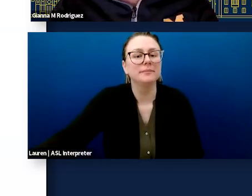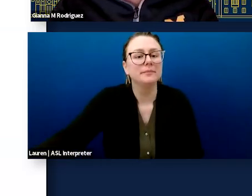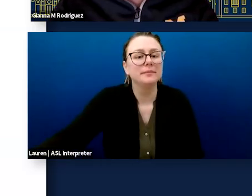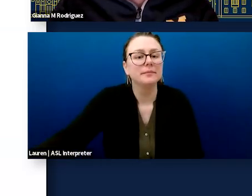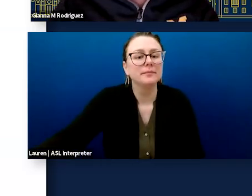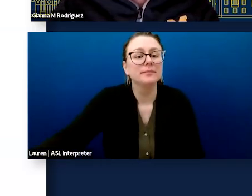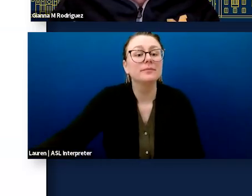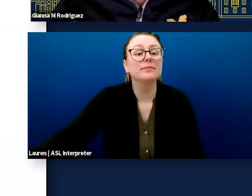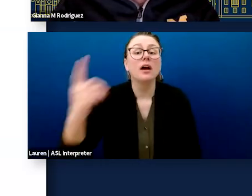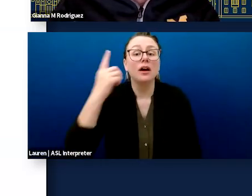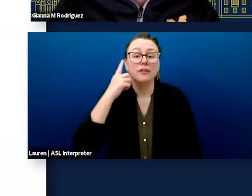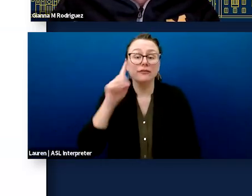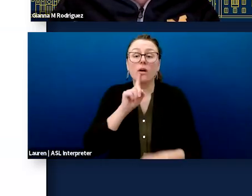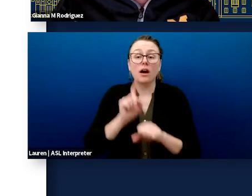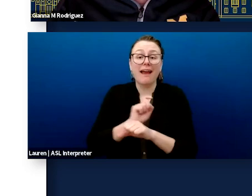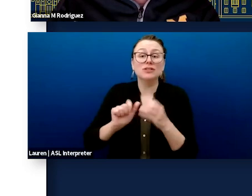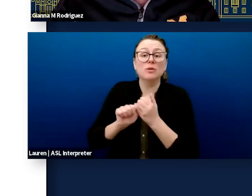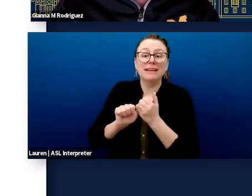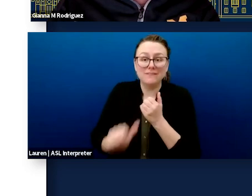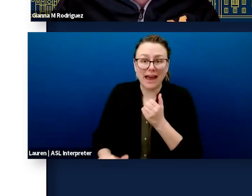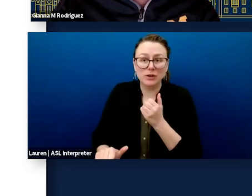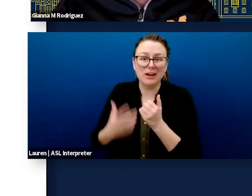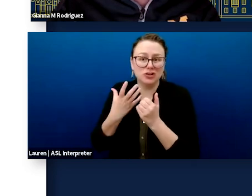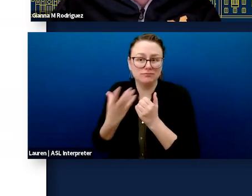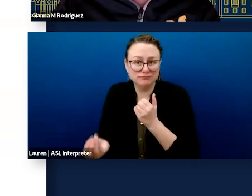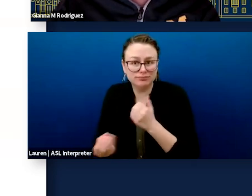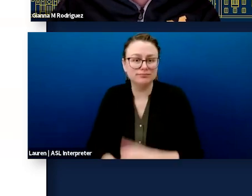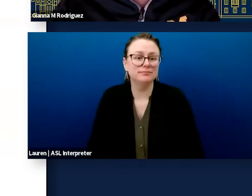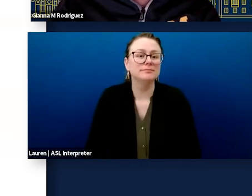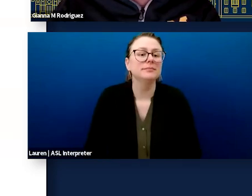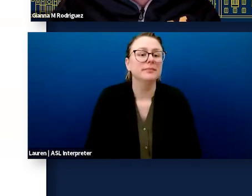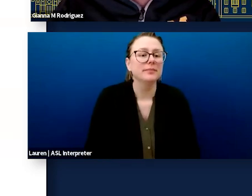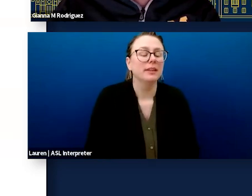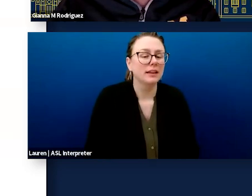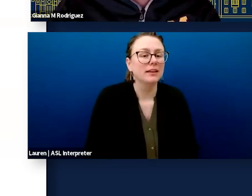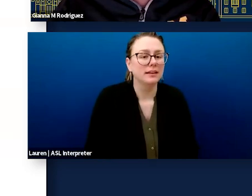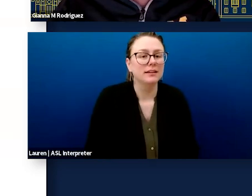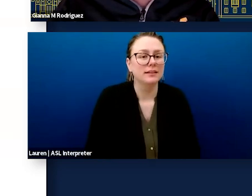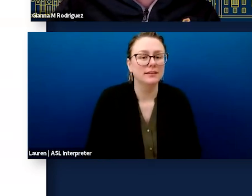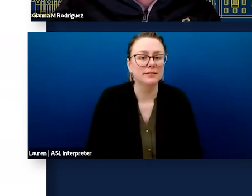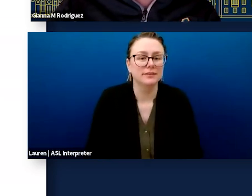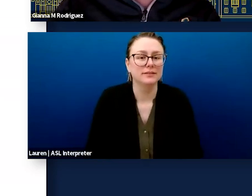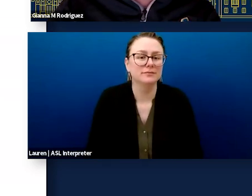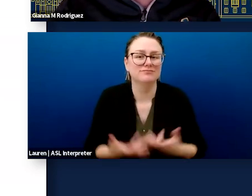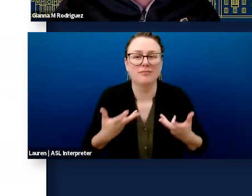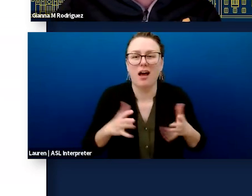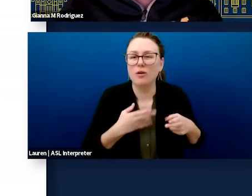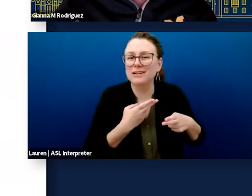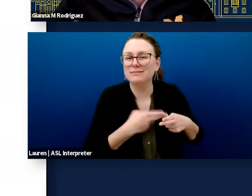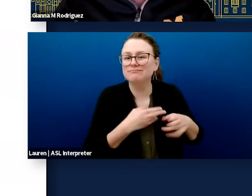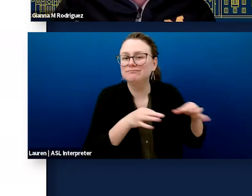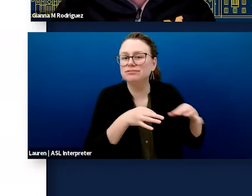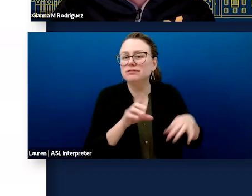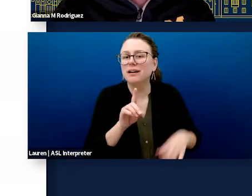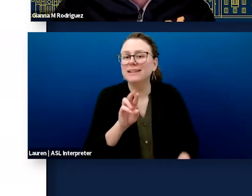stool evacuation, again, we have, you know, as mentioned by Dr.